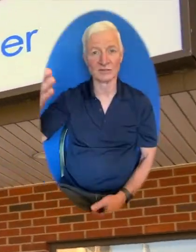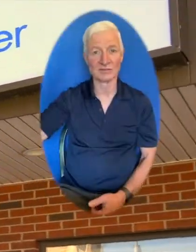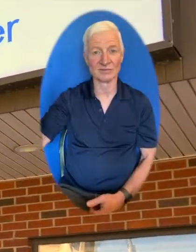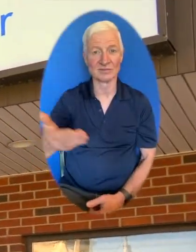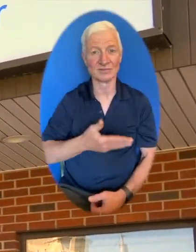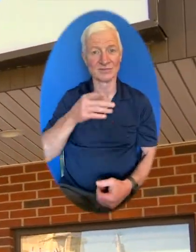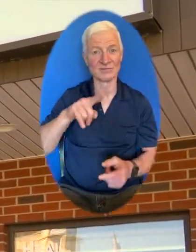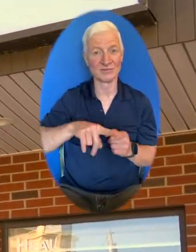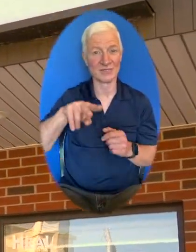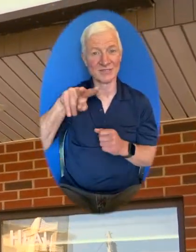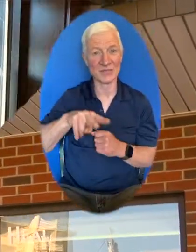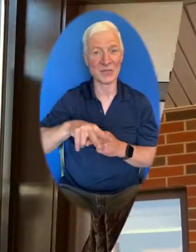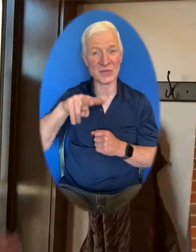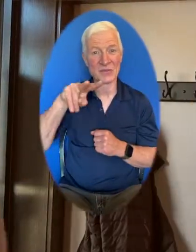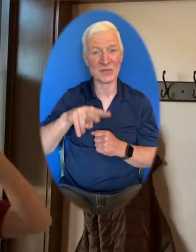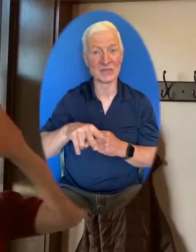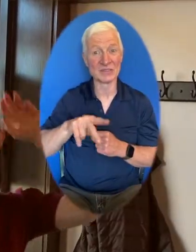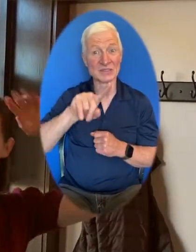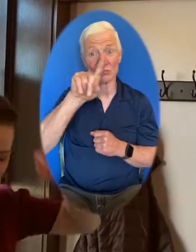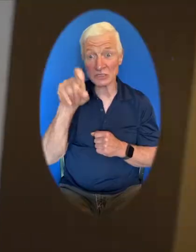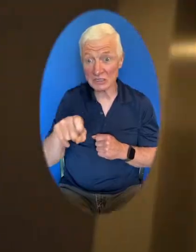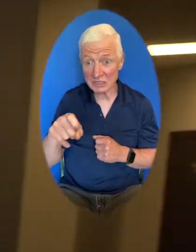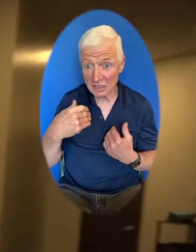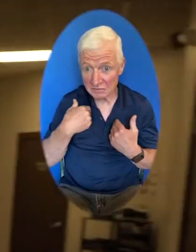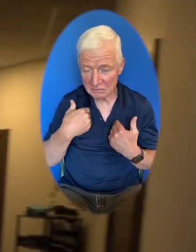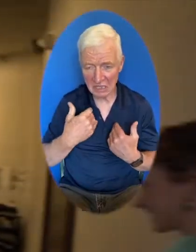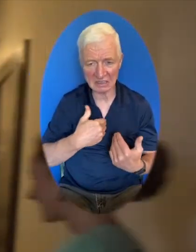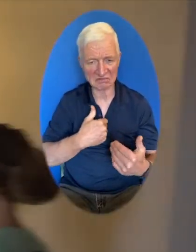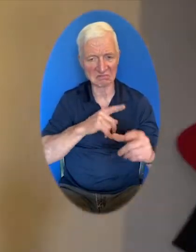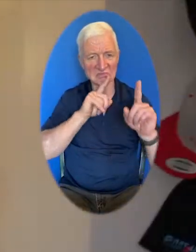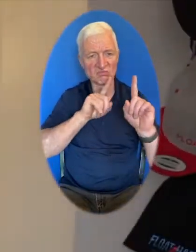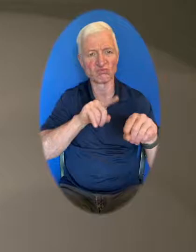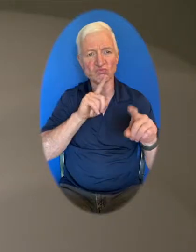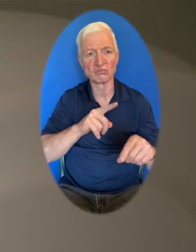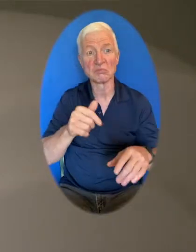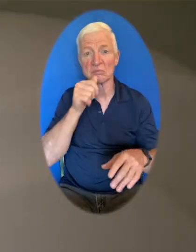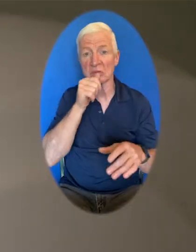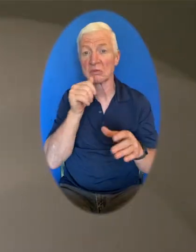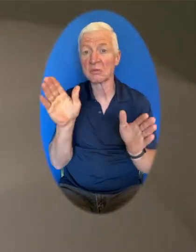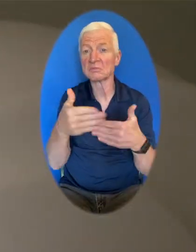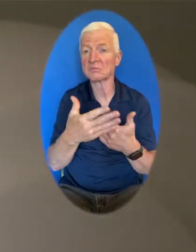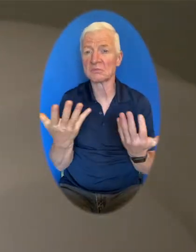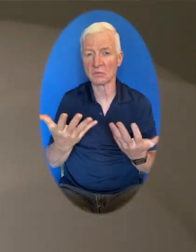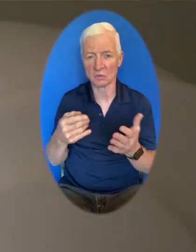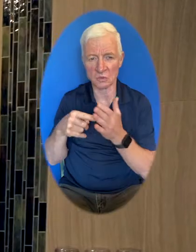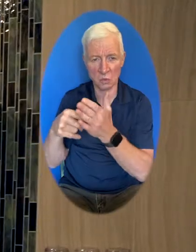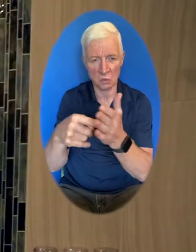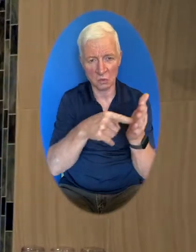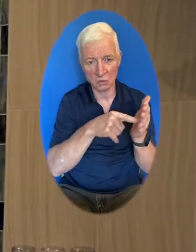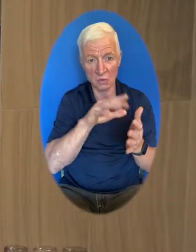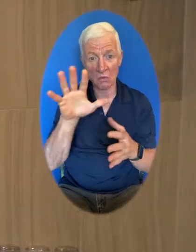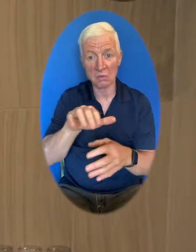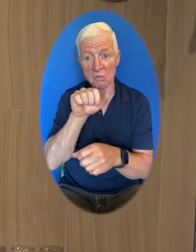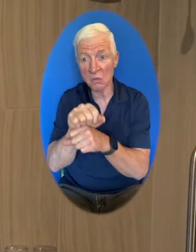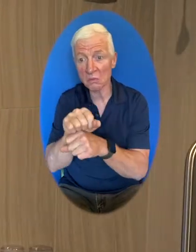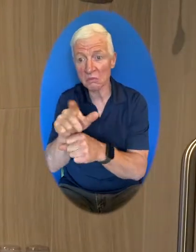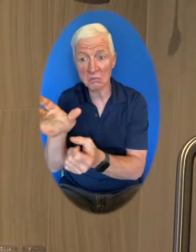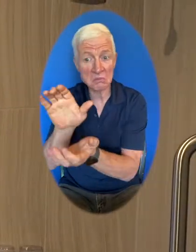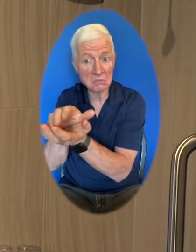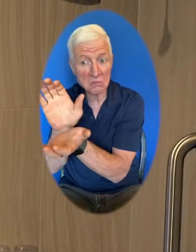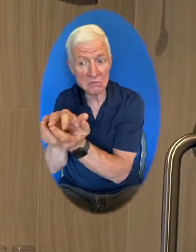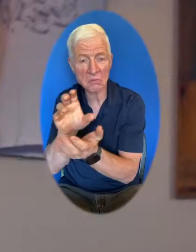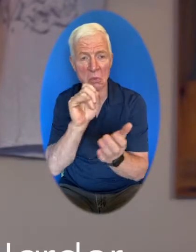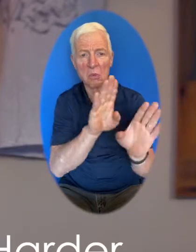Welcome to Float Harder. We'll answer your questions and show you to your private room. You may have reserved a float pod or a float